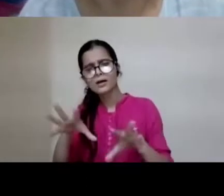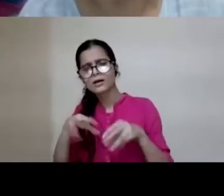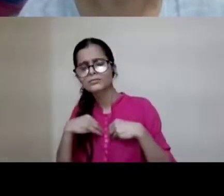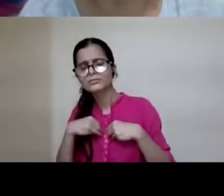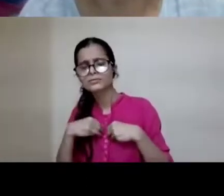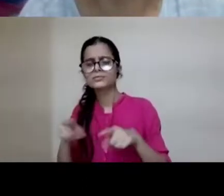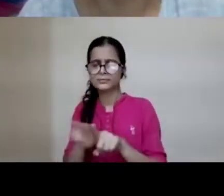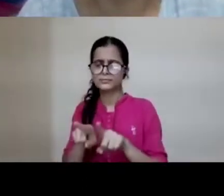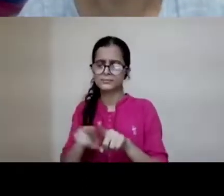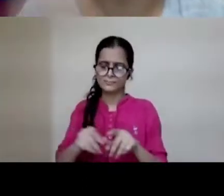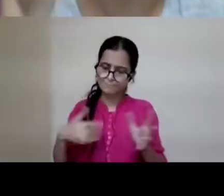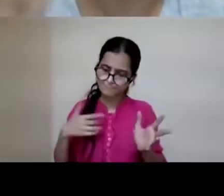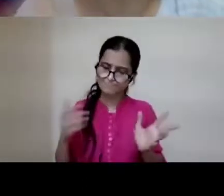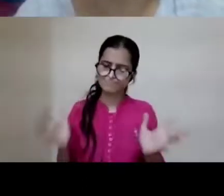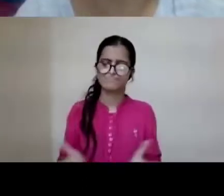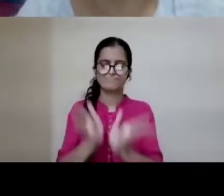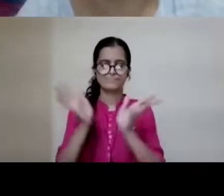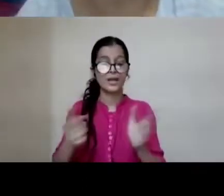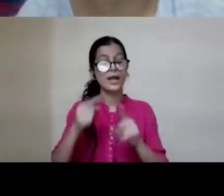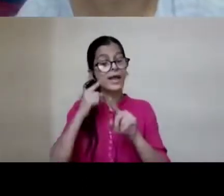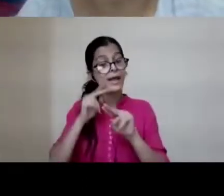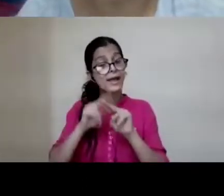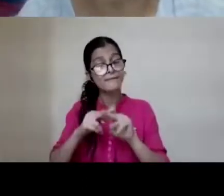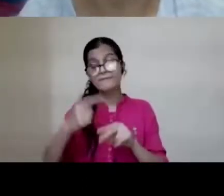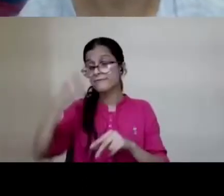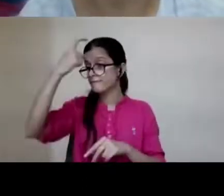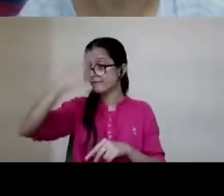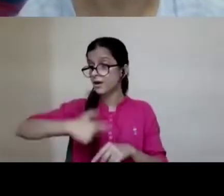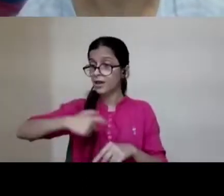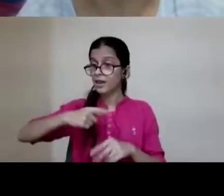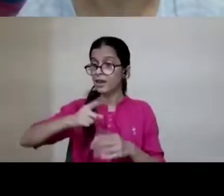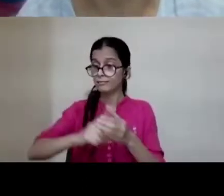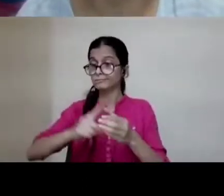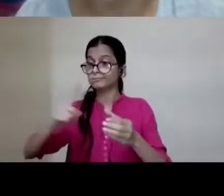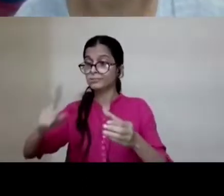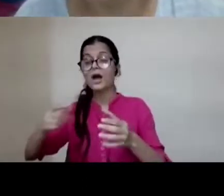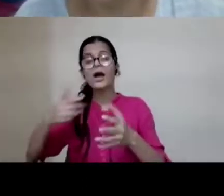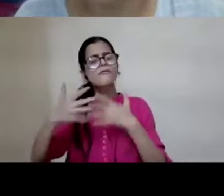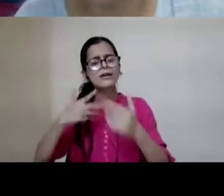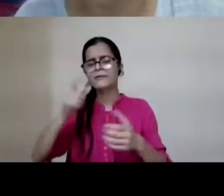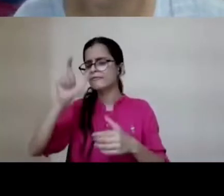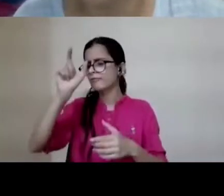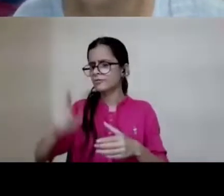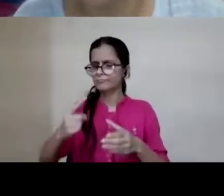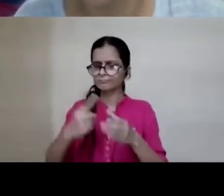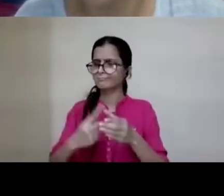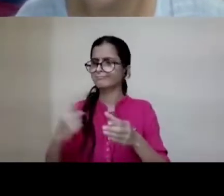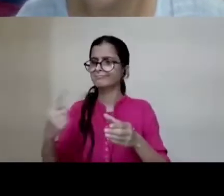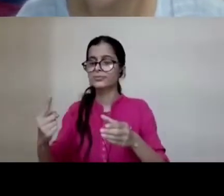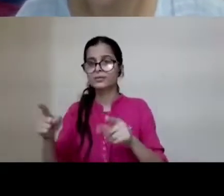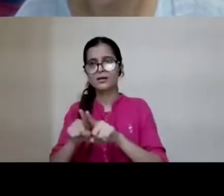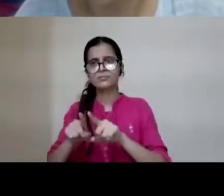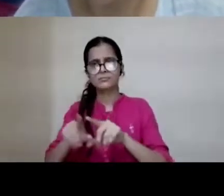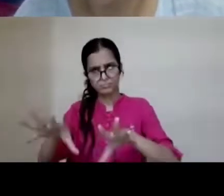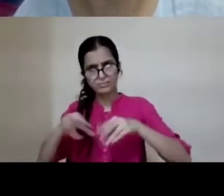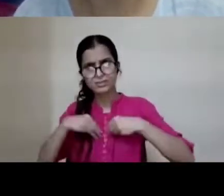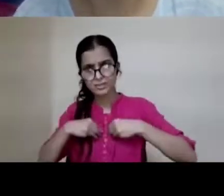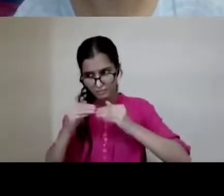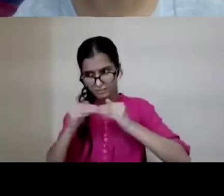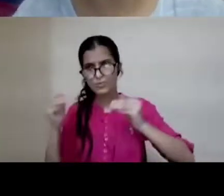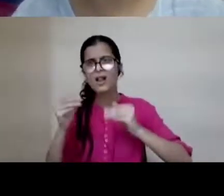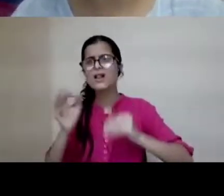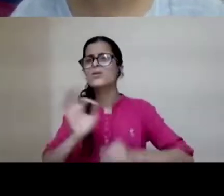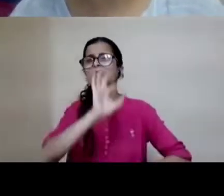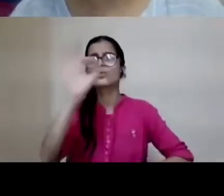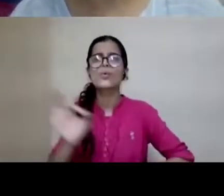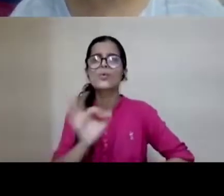is that if even one person stands excluded, the accommodation is not reasonable. Because in